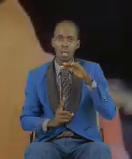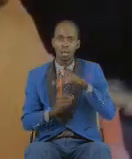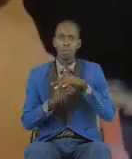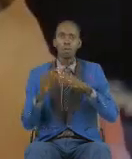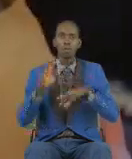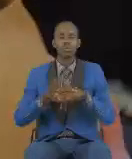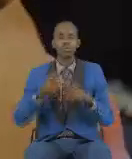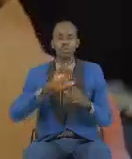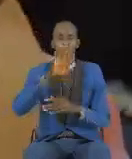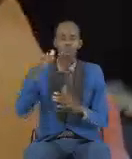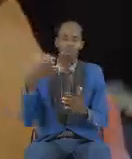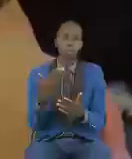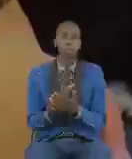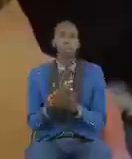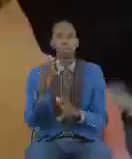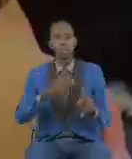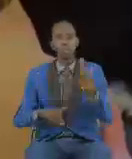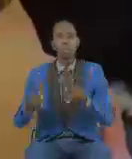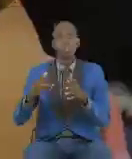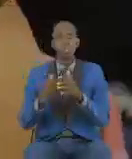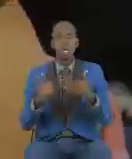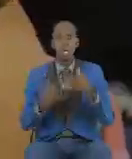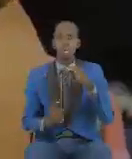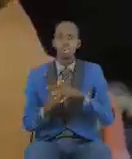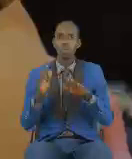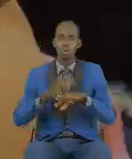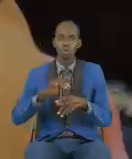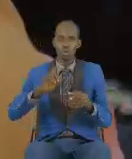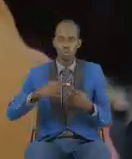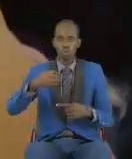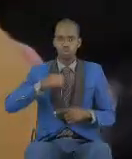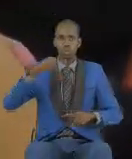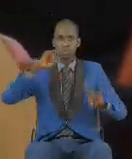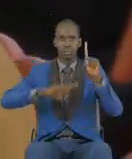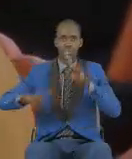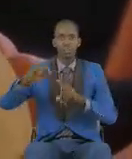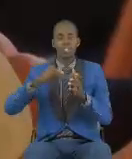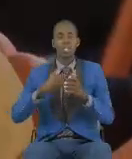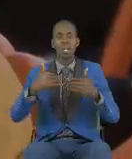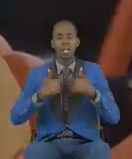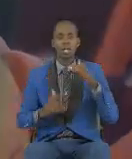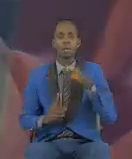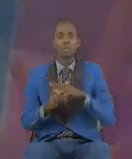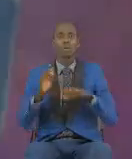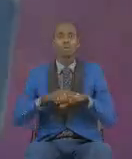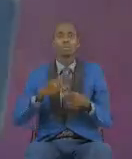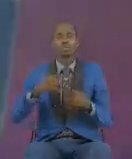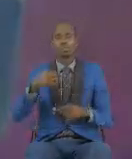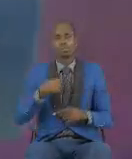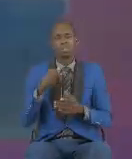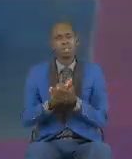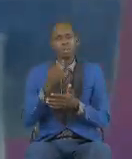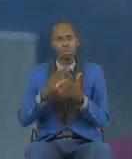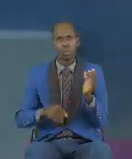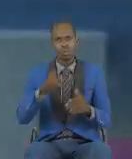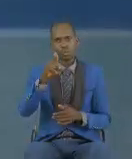men. It has appeared unto me. I said it has appeared unto me. That's what we need. That's what we need.